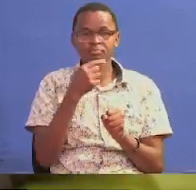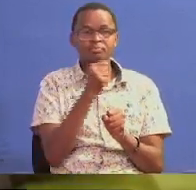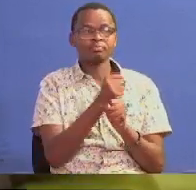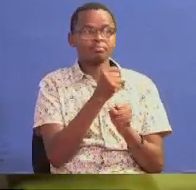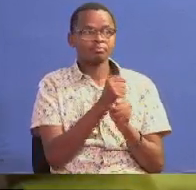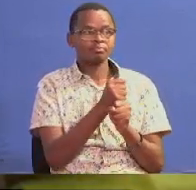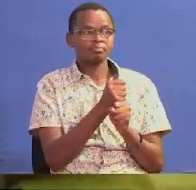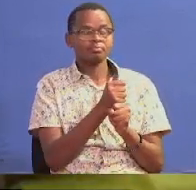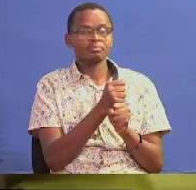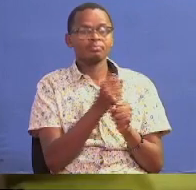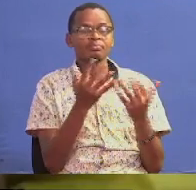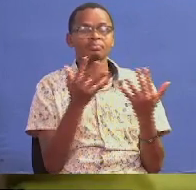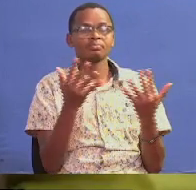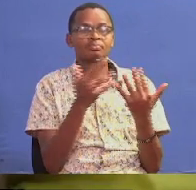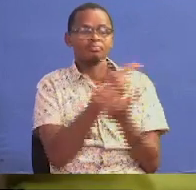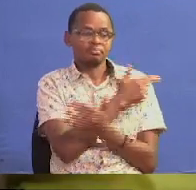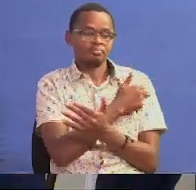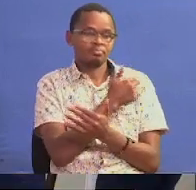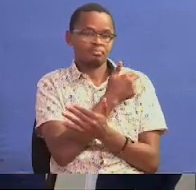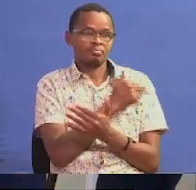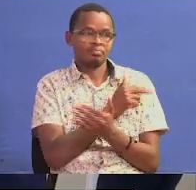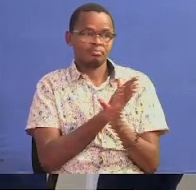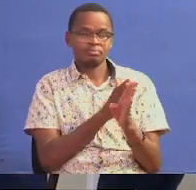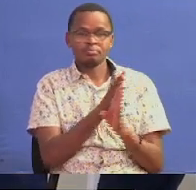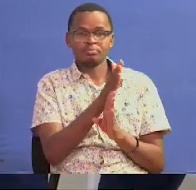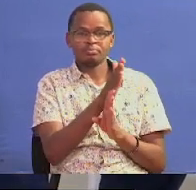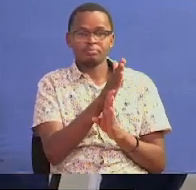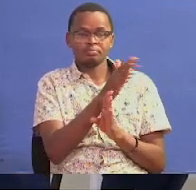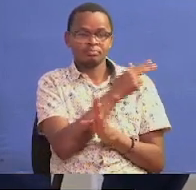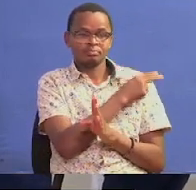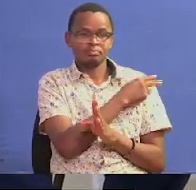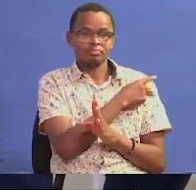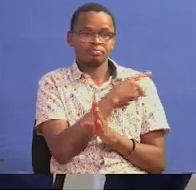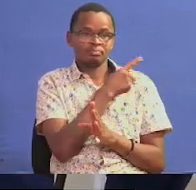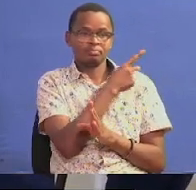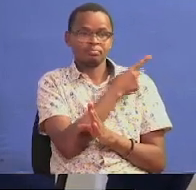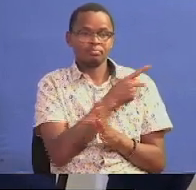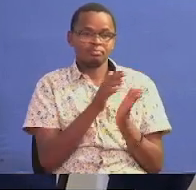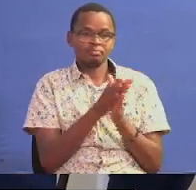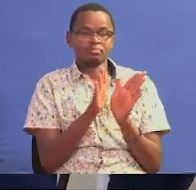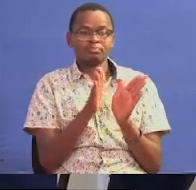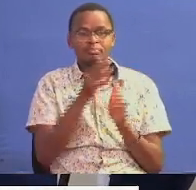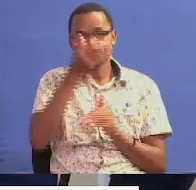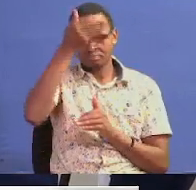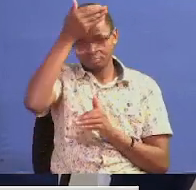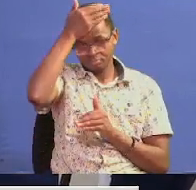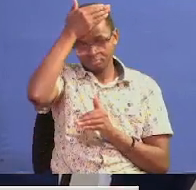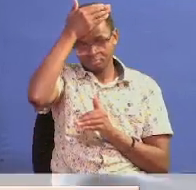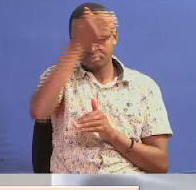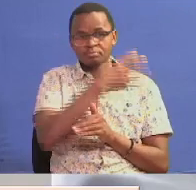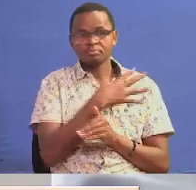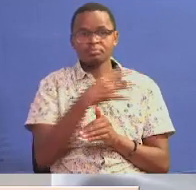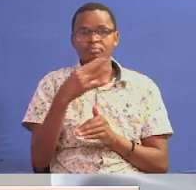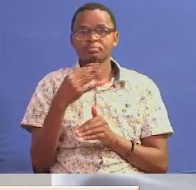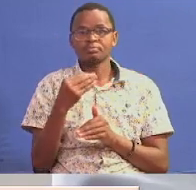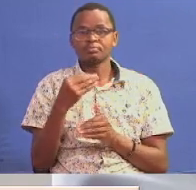who can work in the hospitals, the major hospital as a registered general nurse.